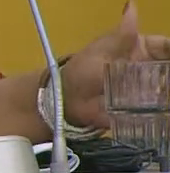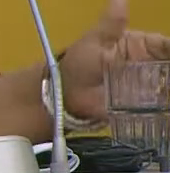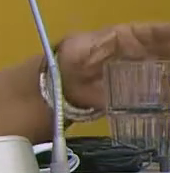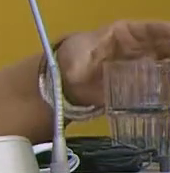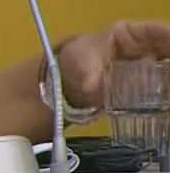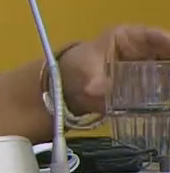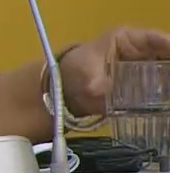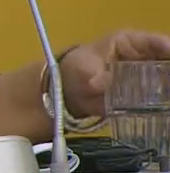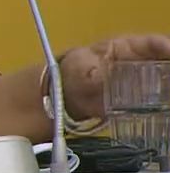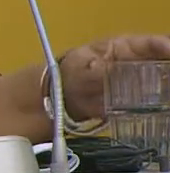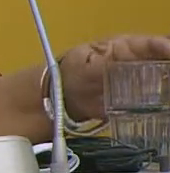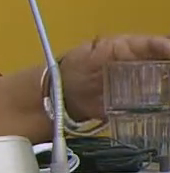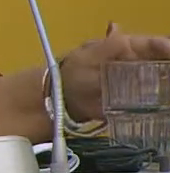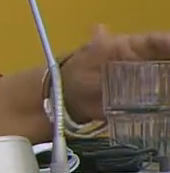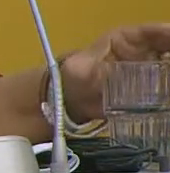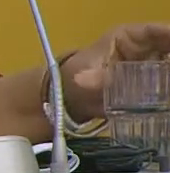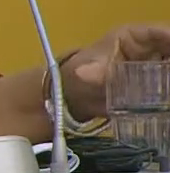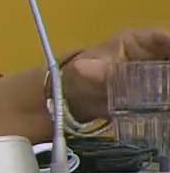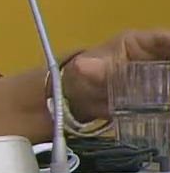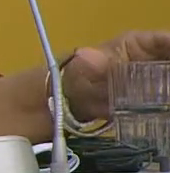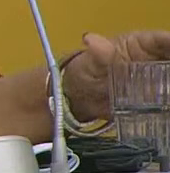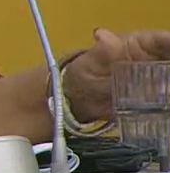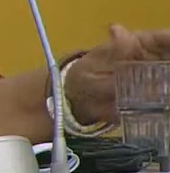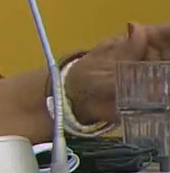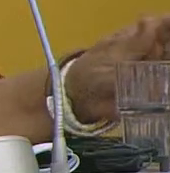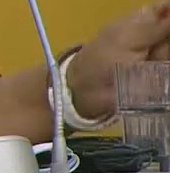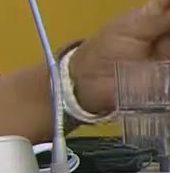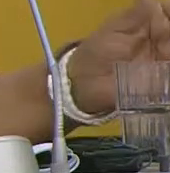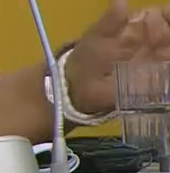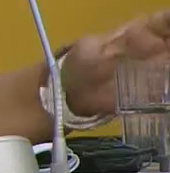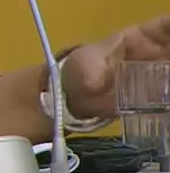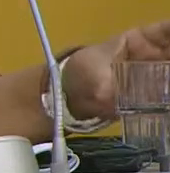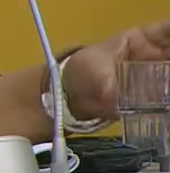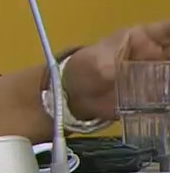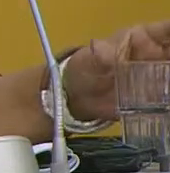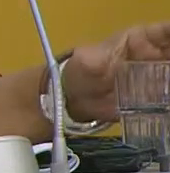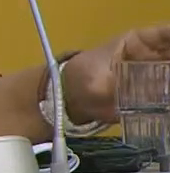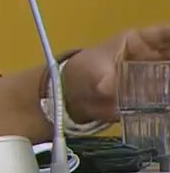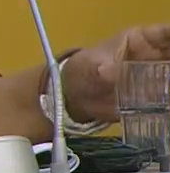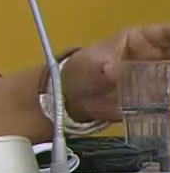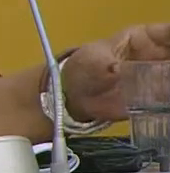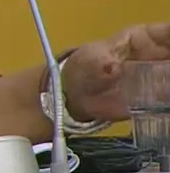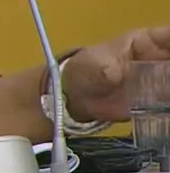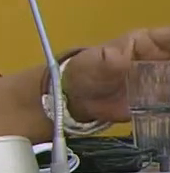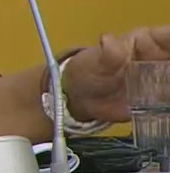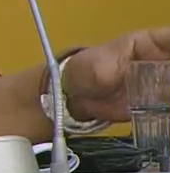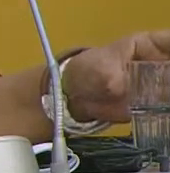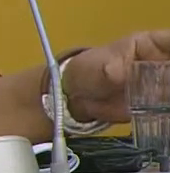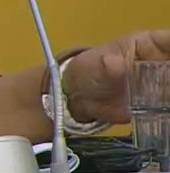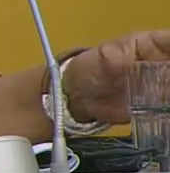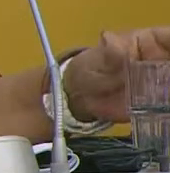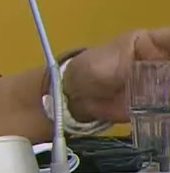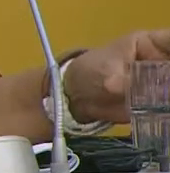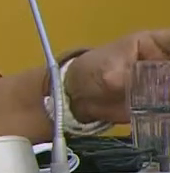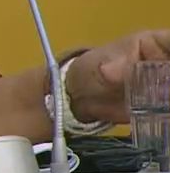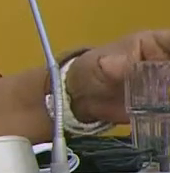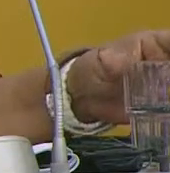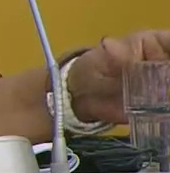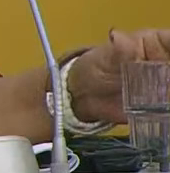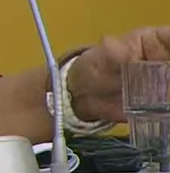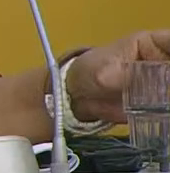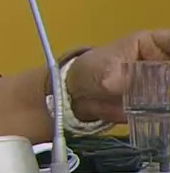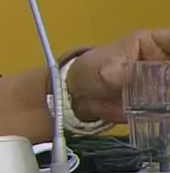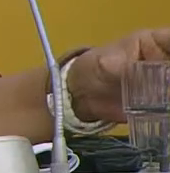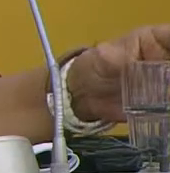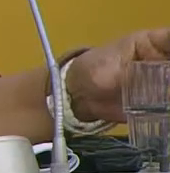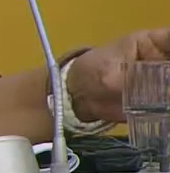state capture. Yet, Mr. President, we are awaiting you to actually give us the implementation plan insofar as